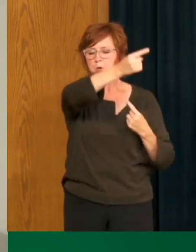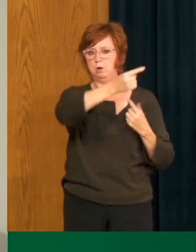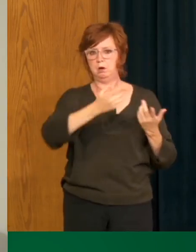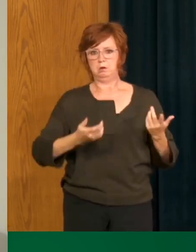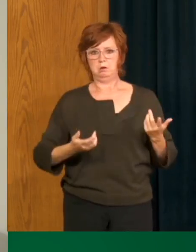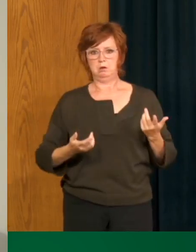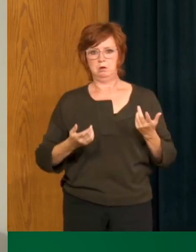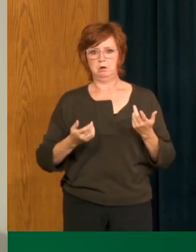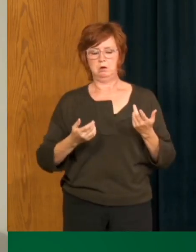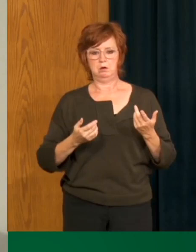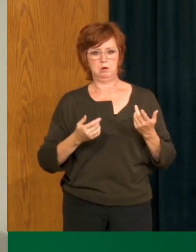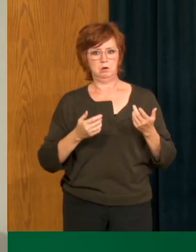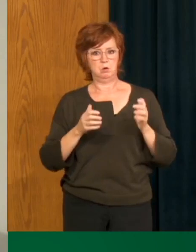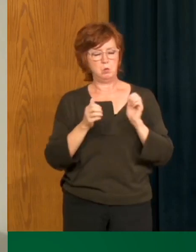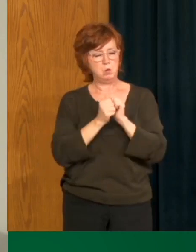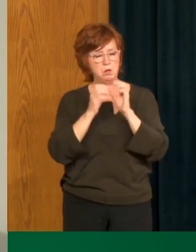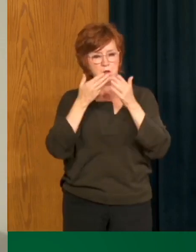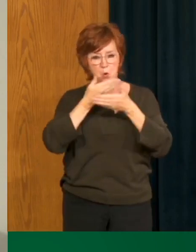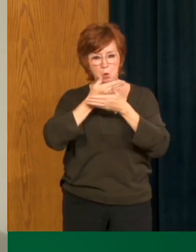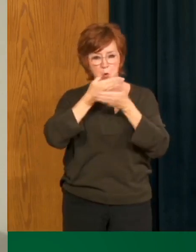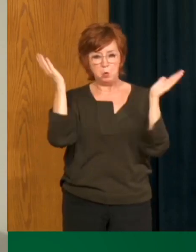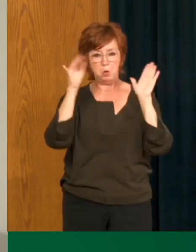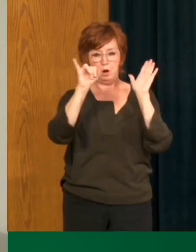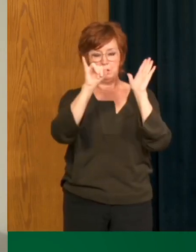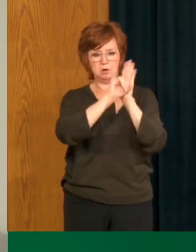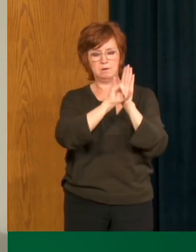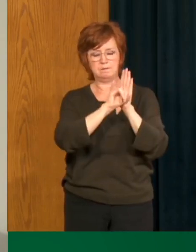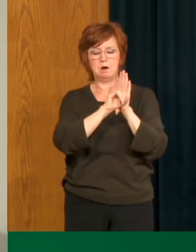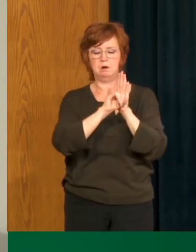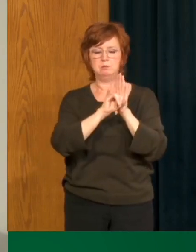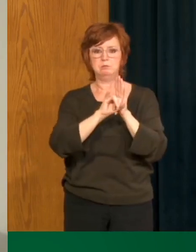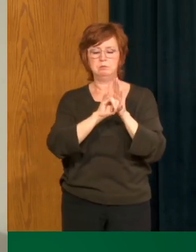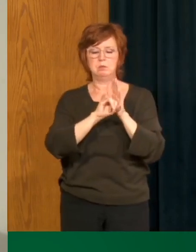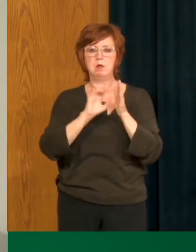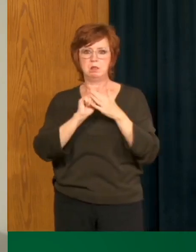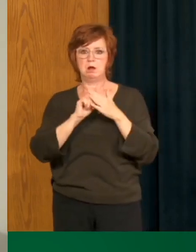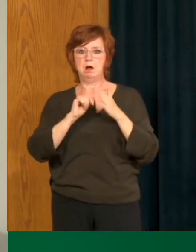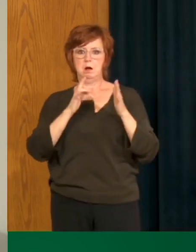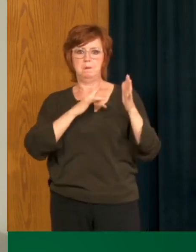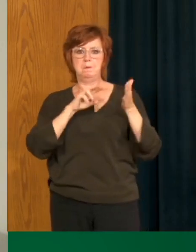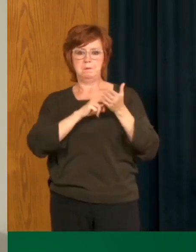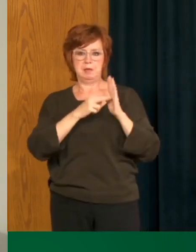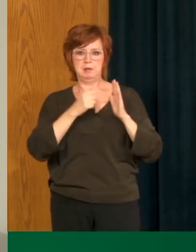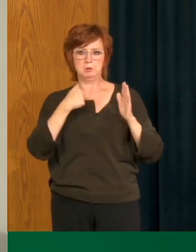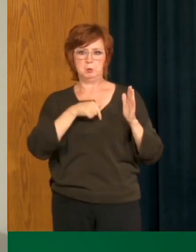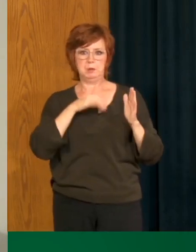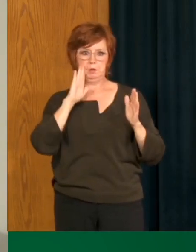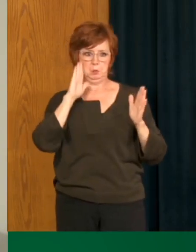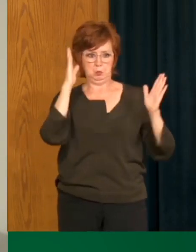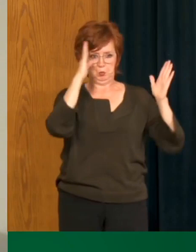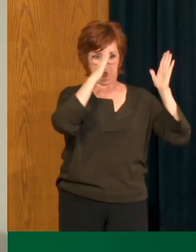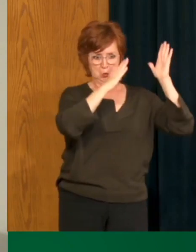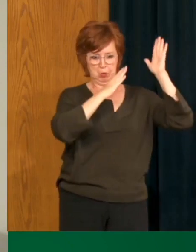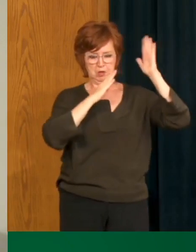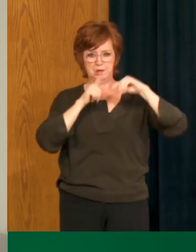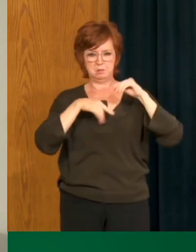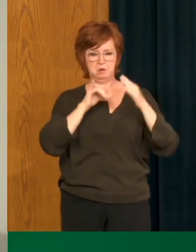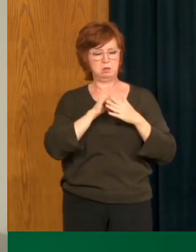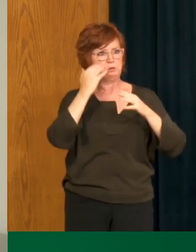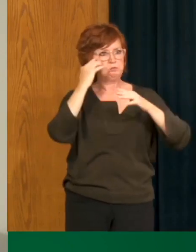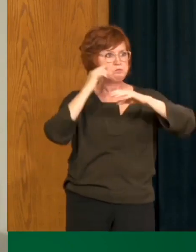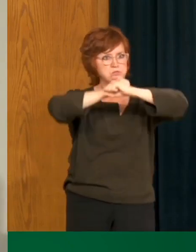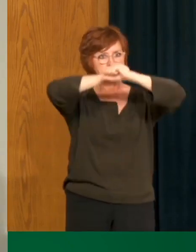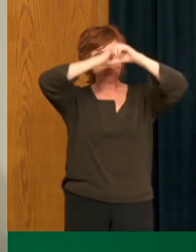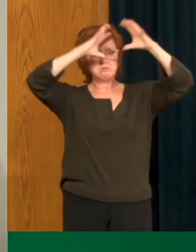example, that would be an area where we would be getting more concerned and would have to then deploy extra resources for testing and case contact,